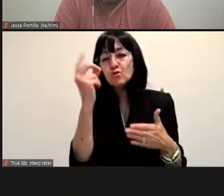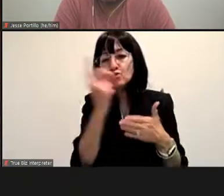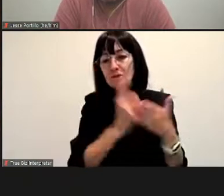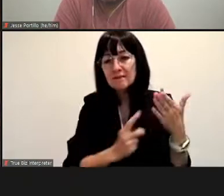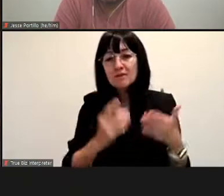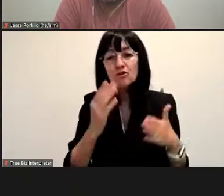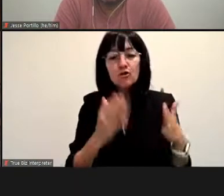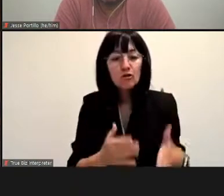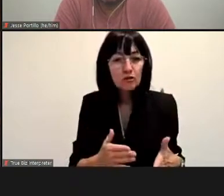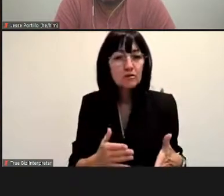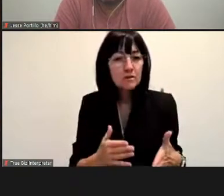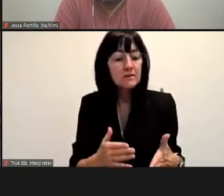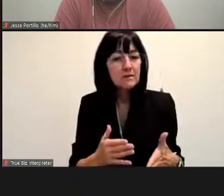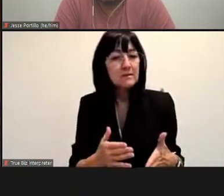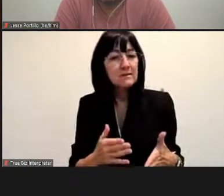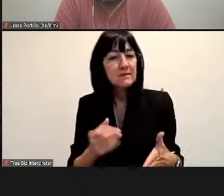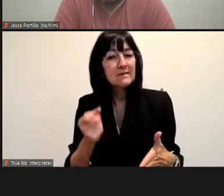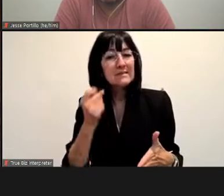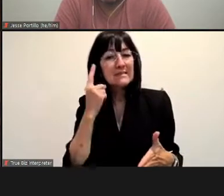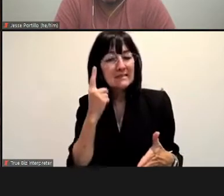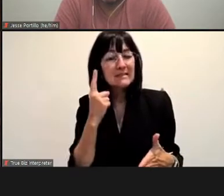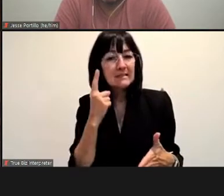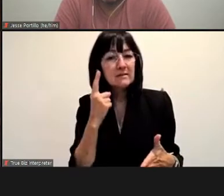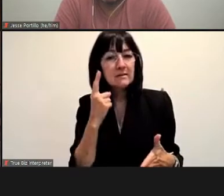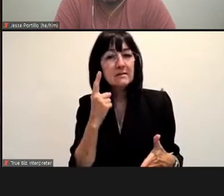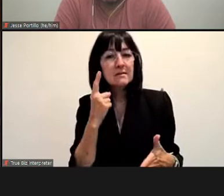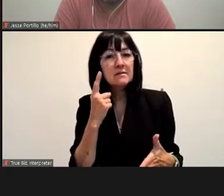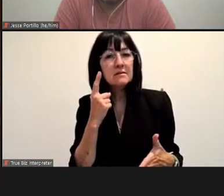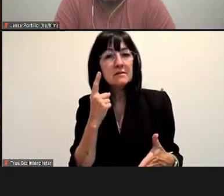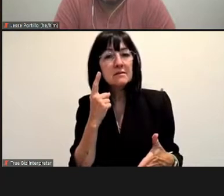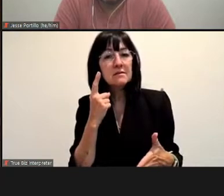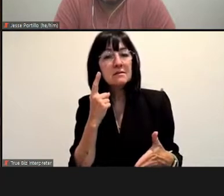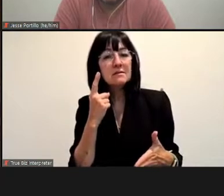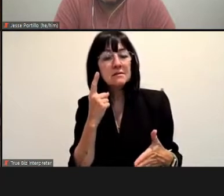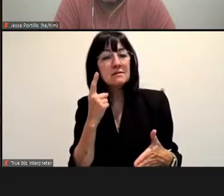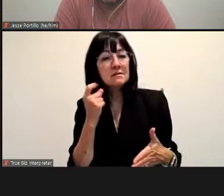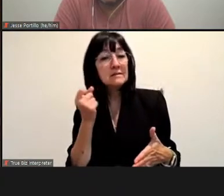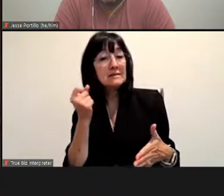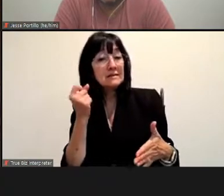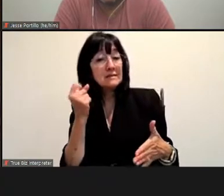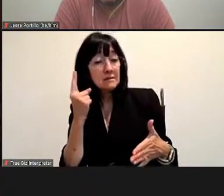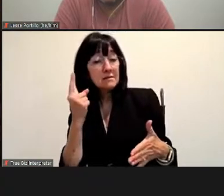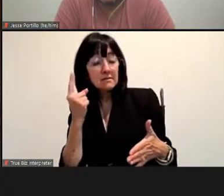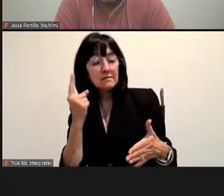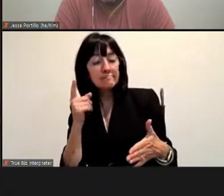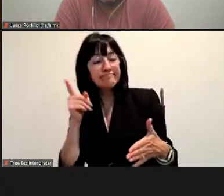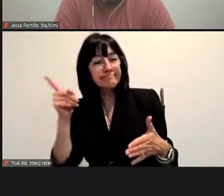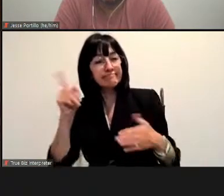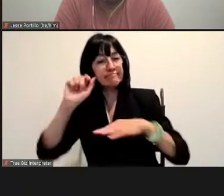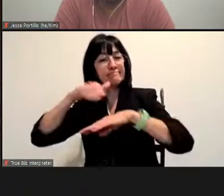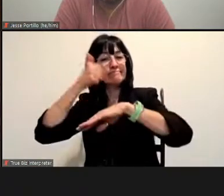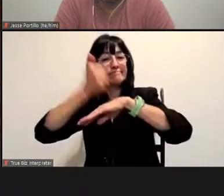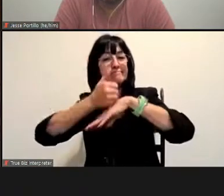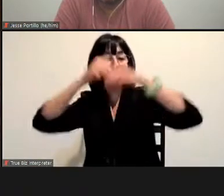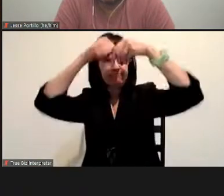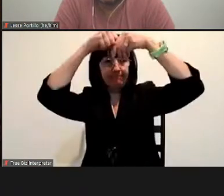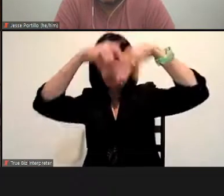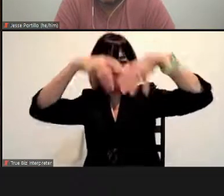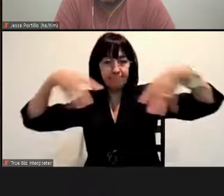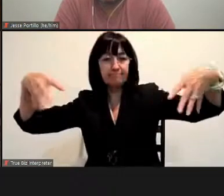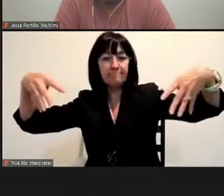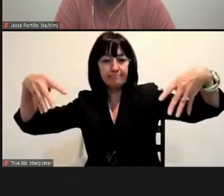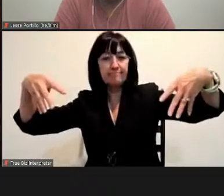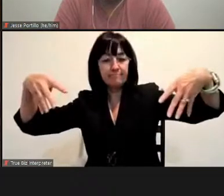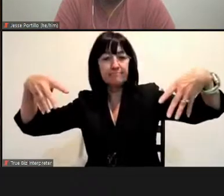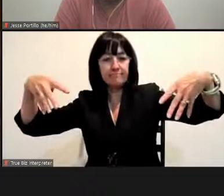the structure has set up for you to be sort of at the top of to disseminate information. And when we disrupt that